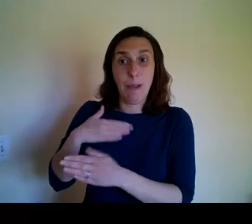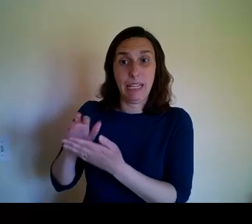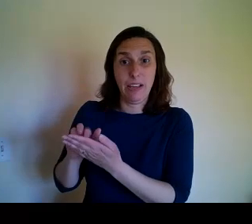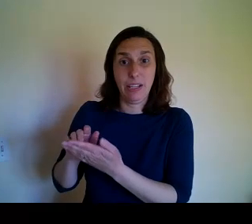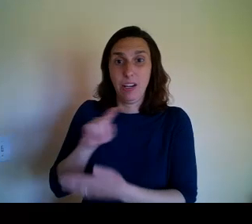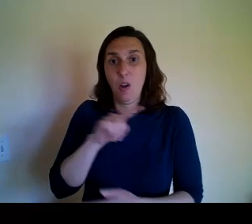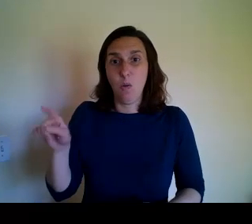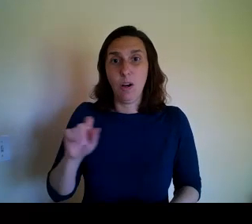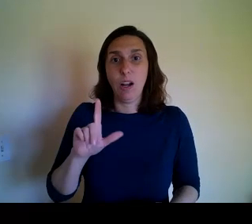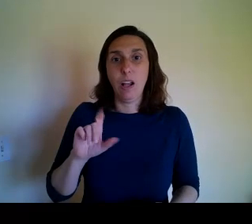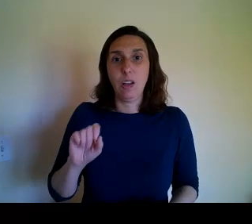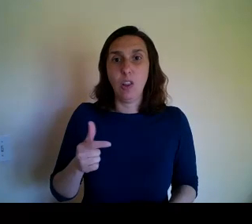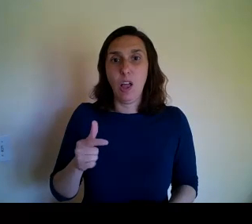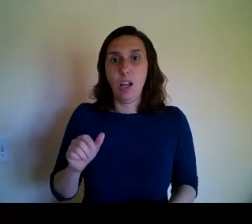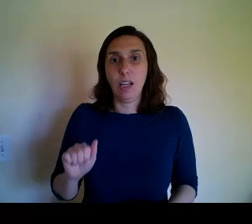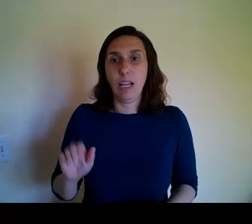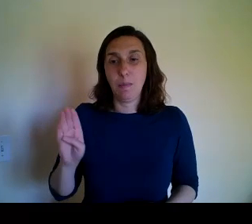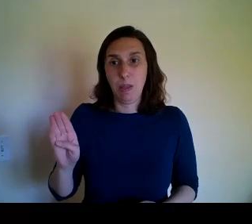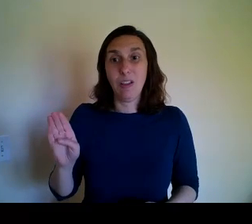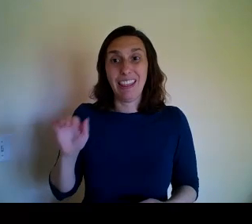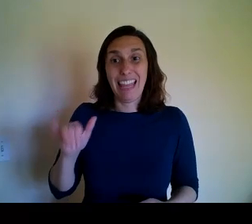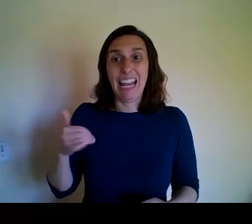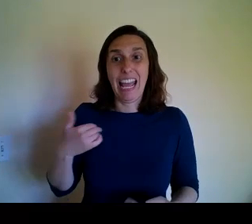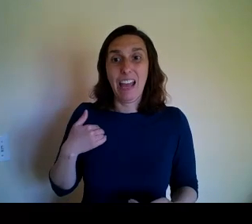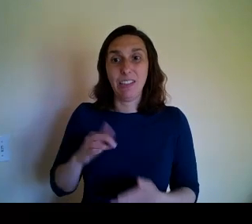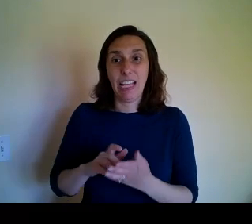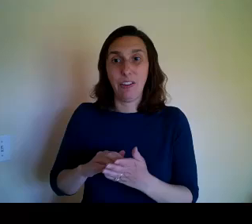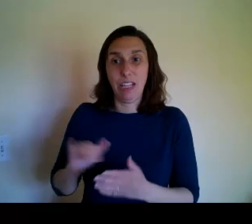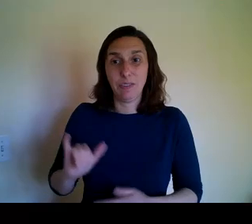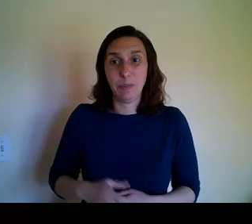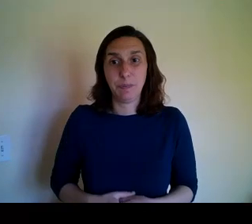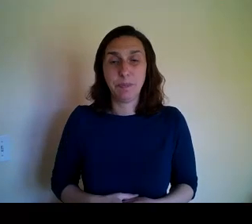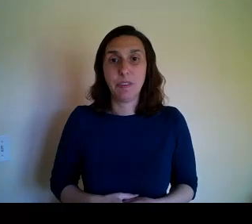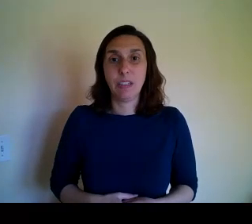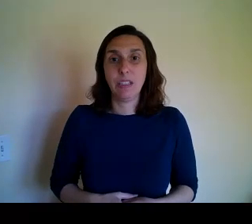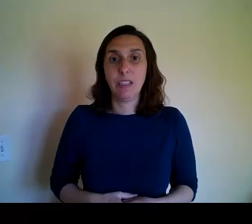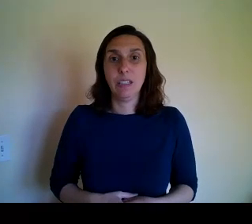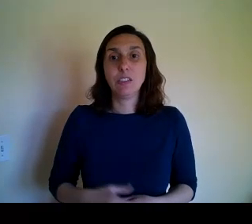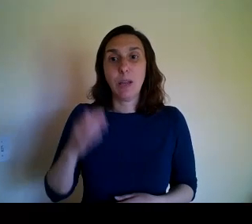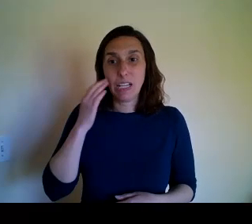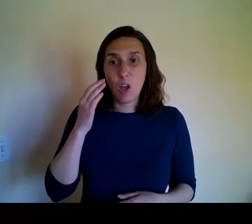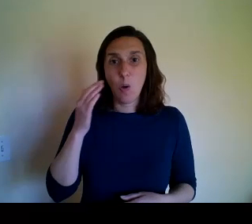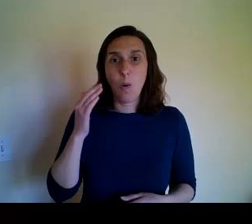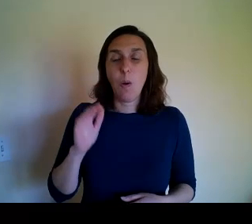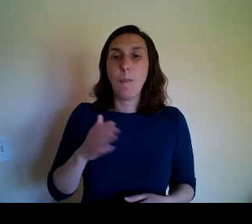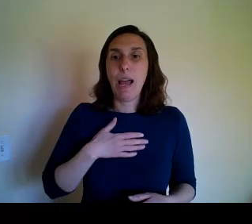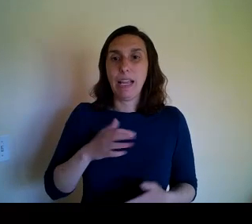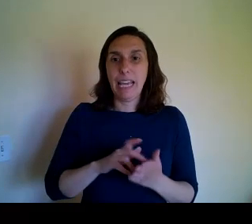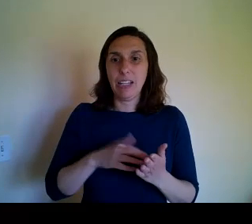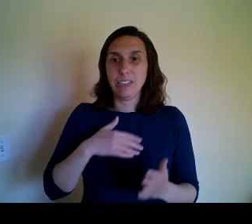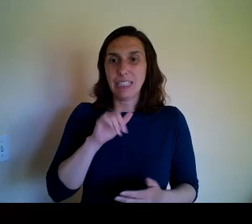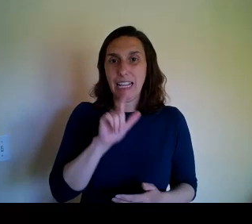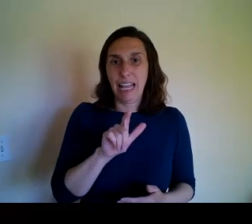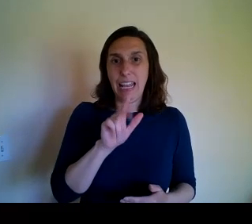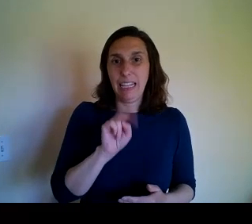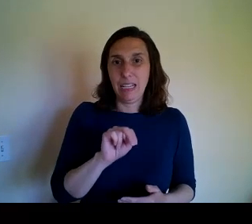have on my calculator, what the original base was. Now I know the calculators have these two keys, ln and